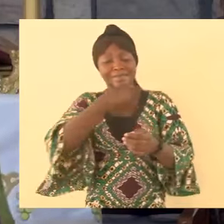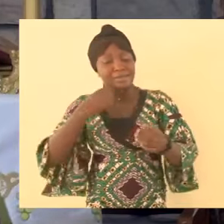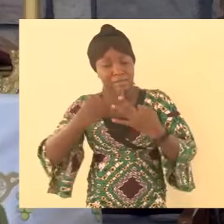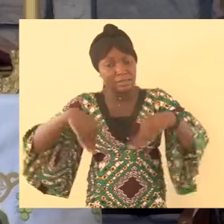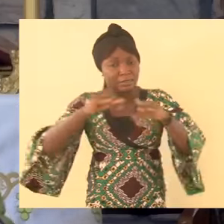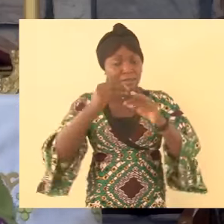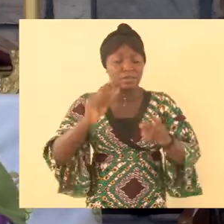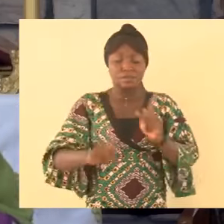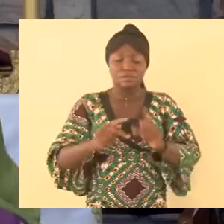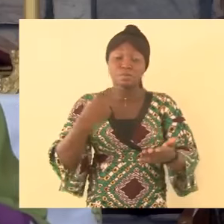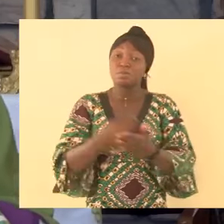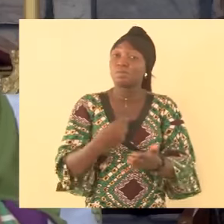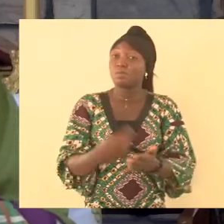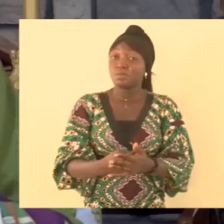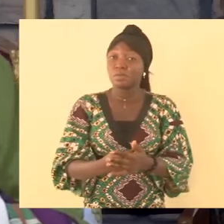money.